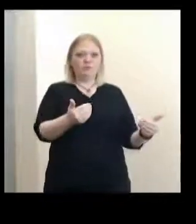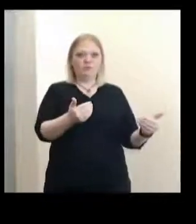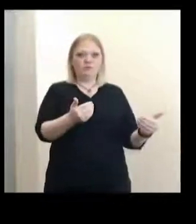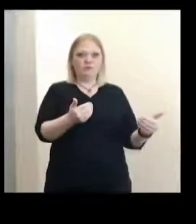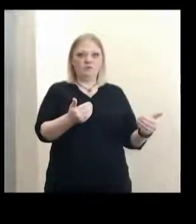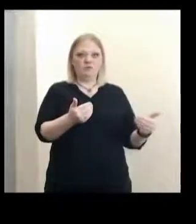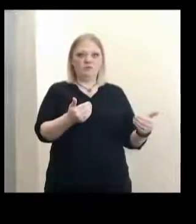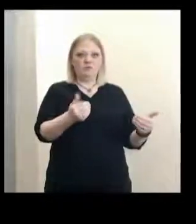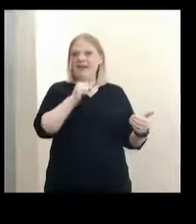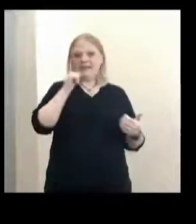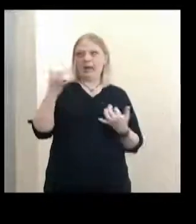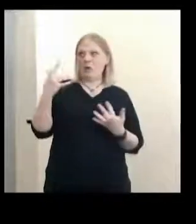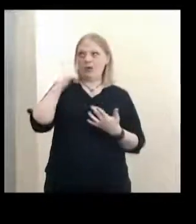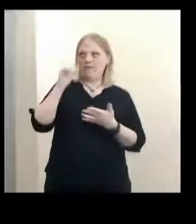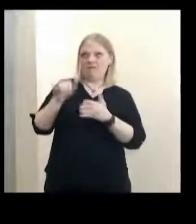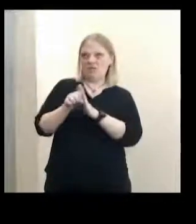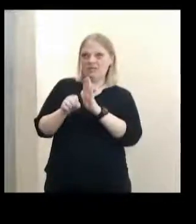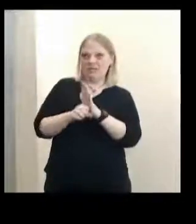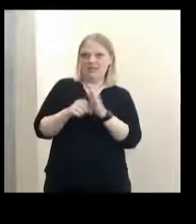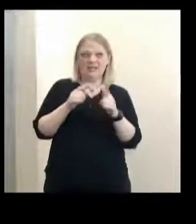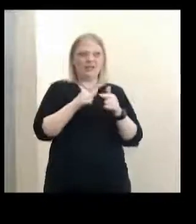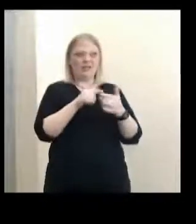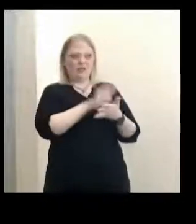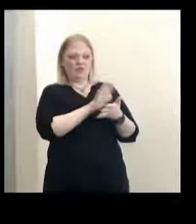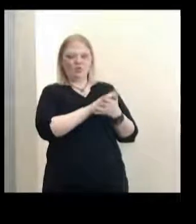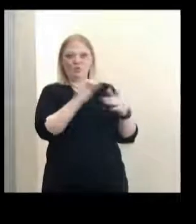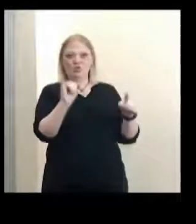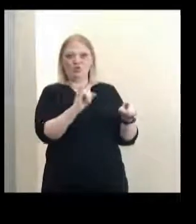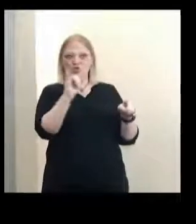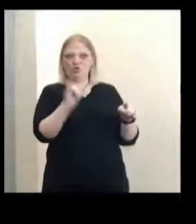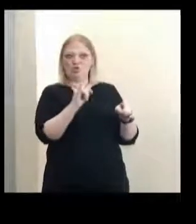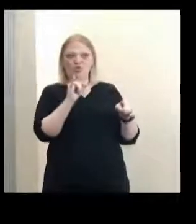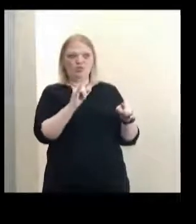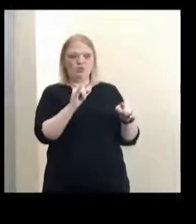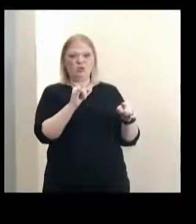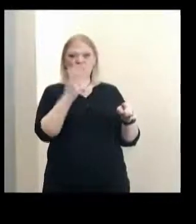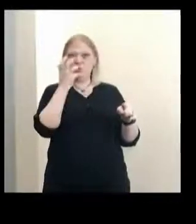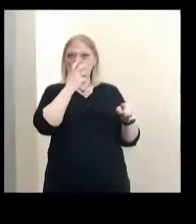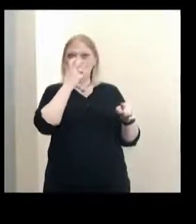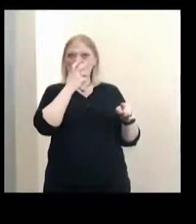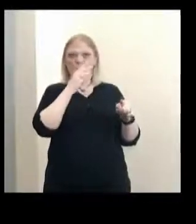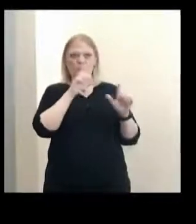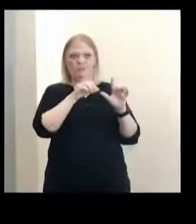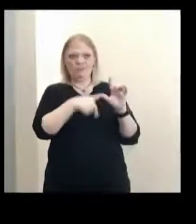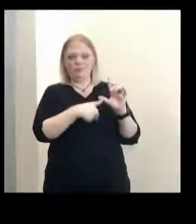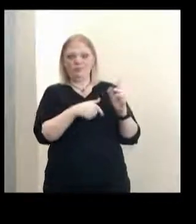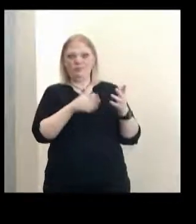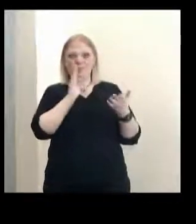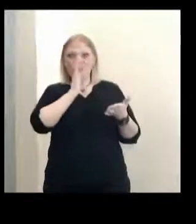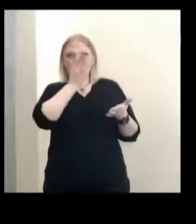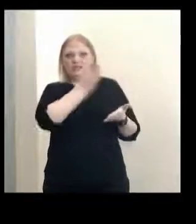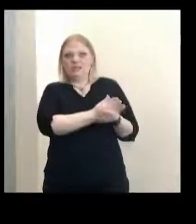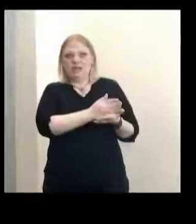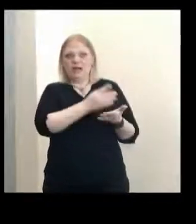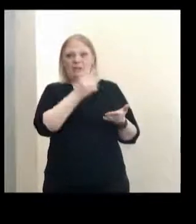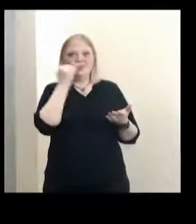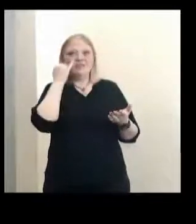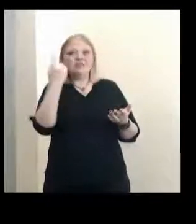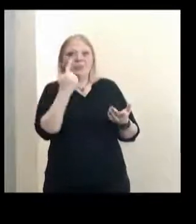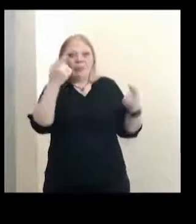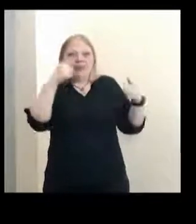risk such that their insurance will no longer cover them in case there's an illness or, God forsaken, a death as a result of what happens in the